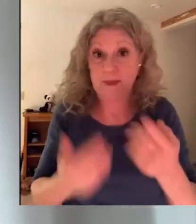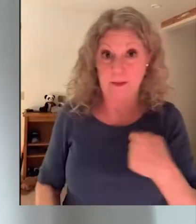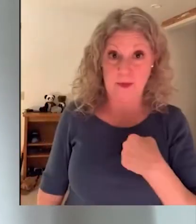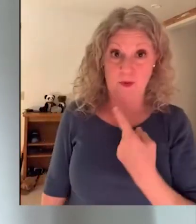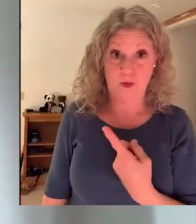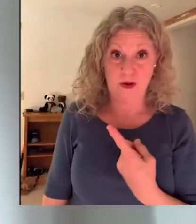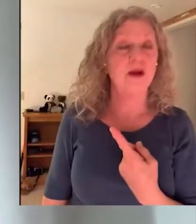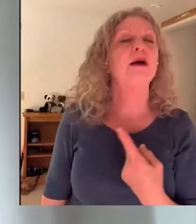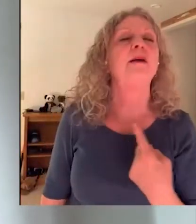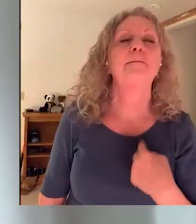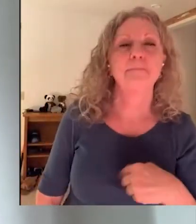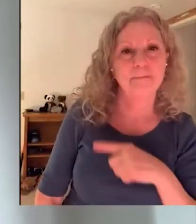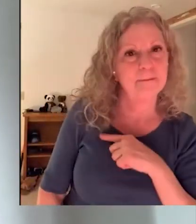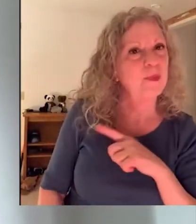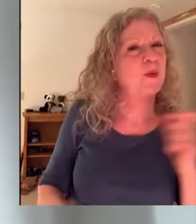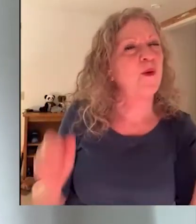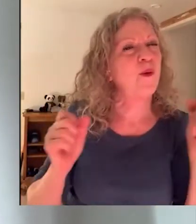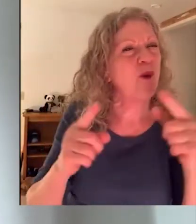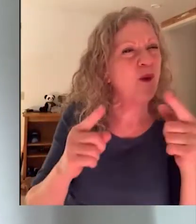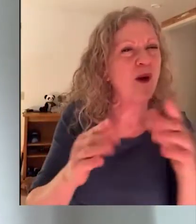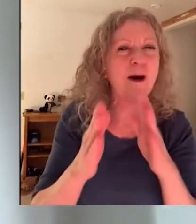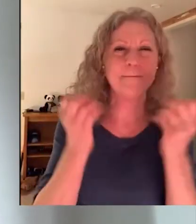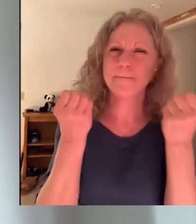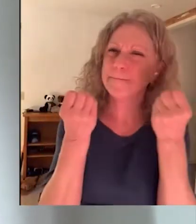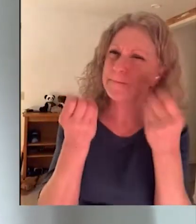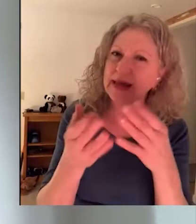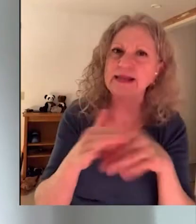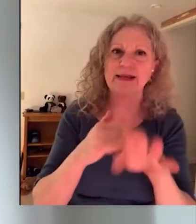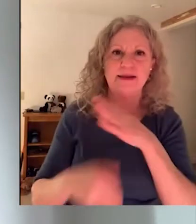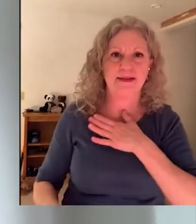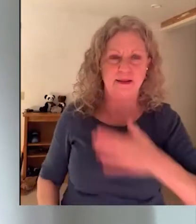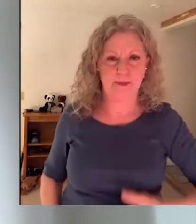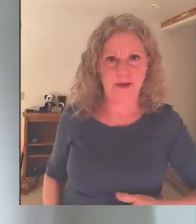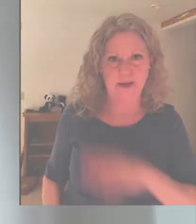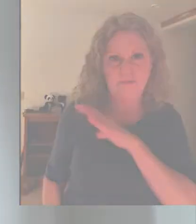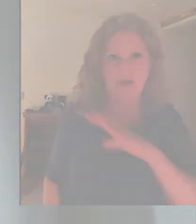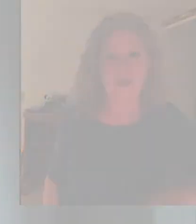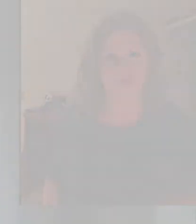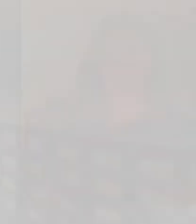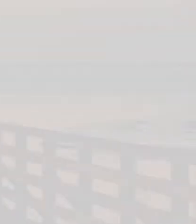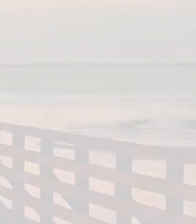are all many in the body of Christ. Thank you very much.